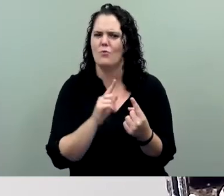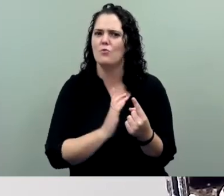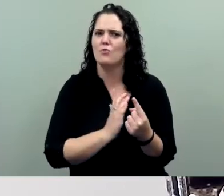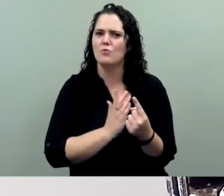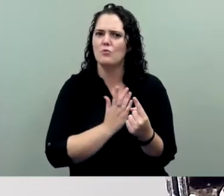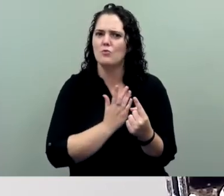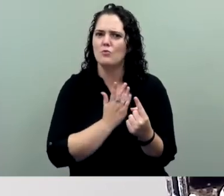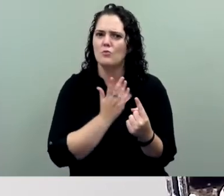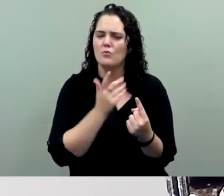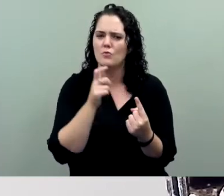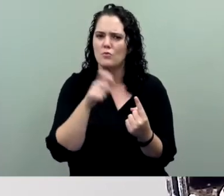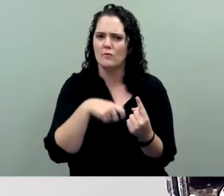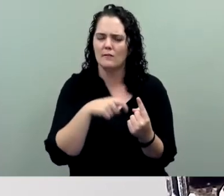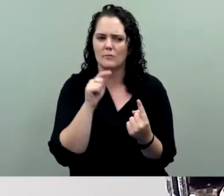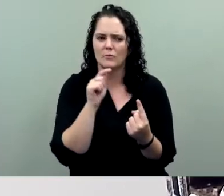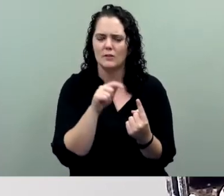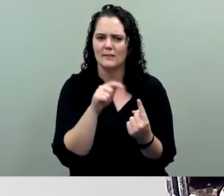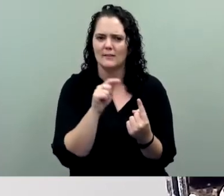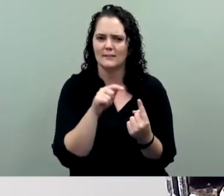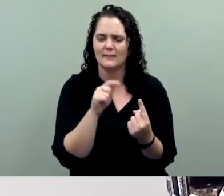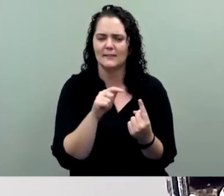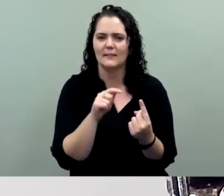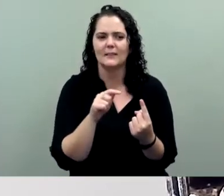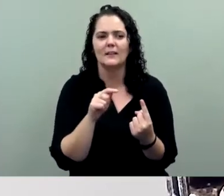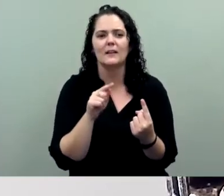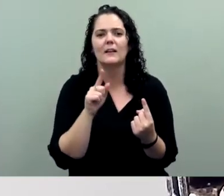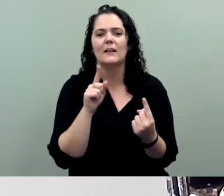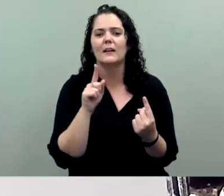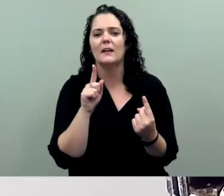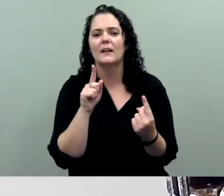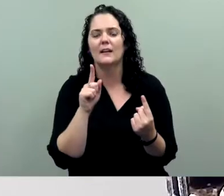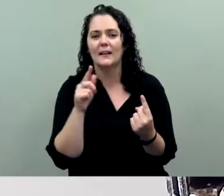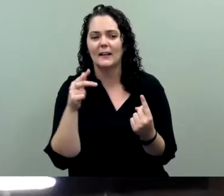She was, let's switch cameras again. I want to talk to folks for just a second.